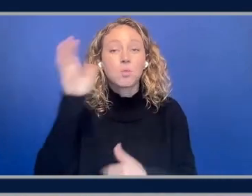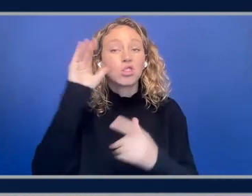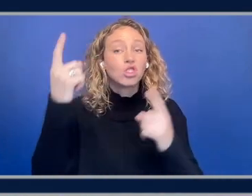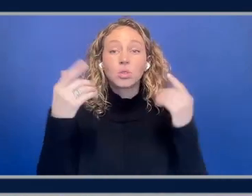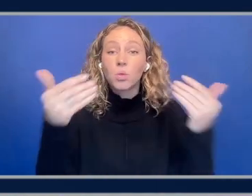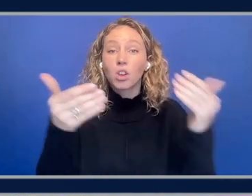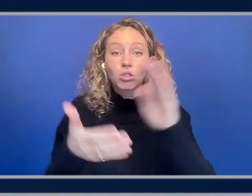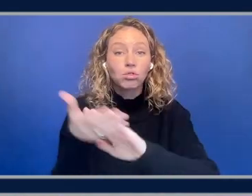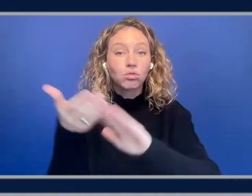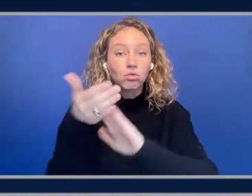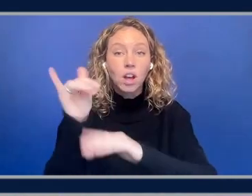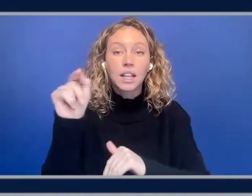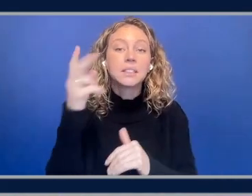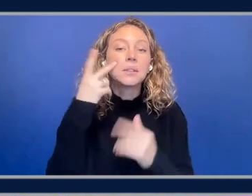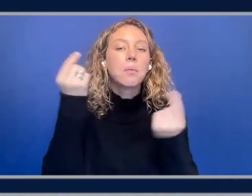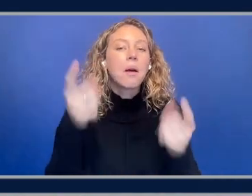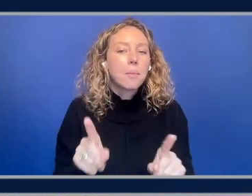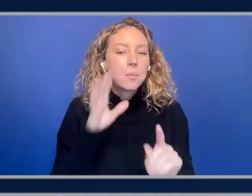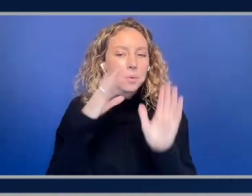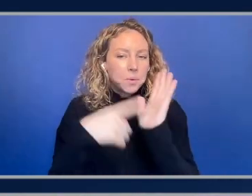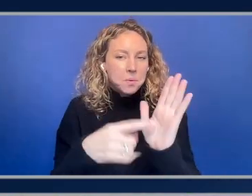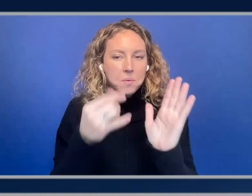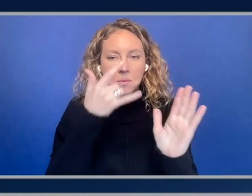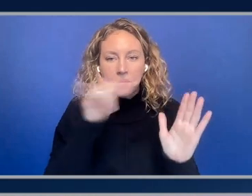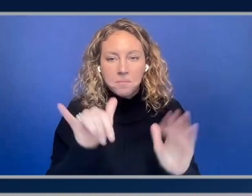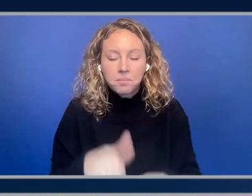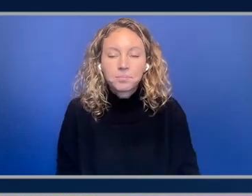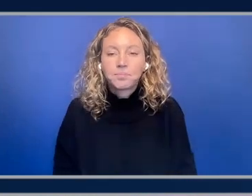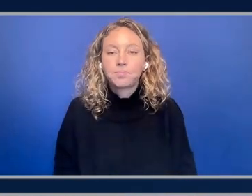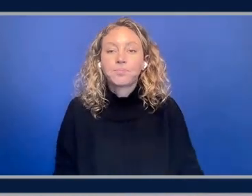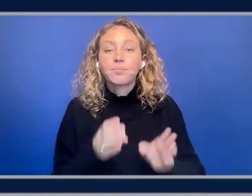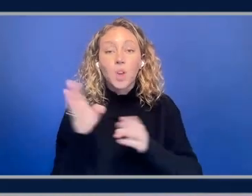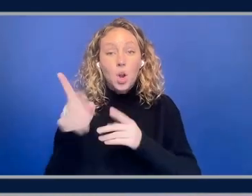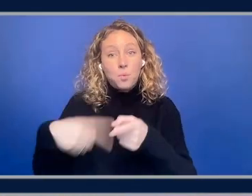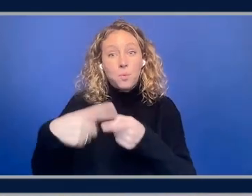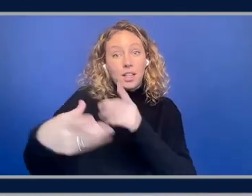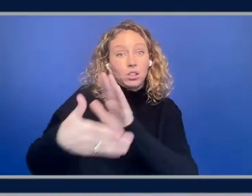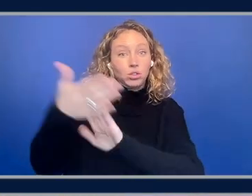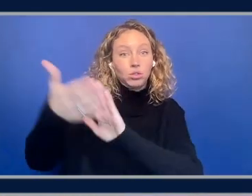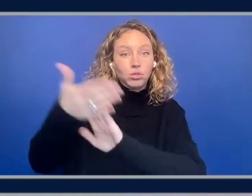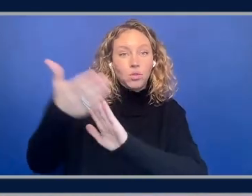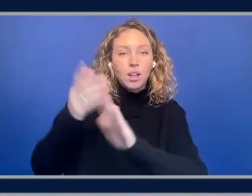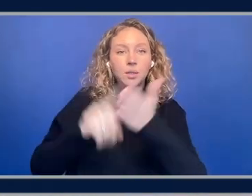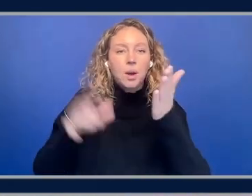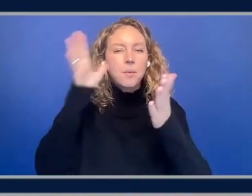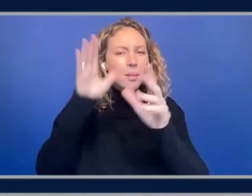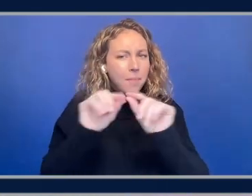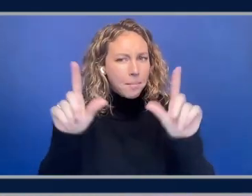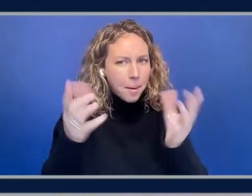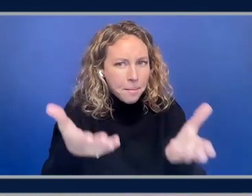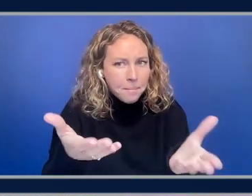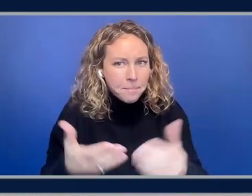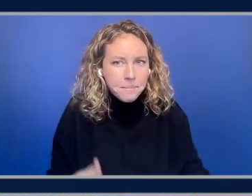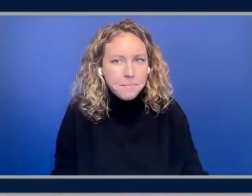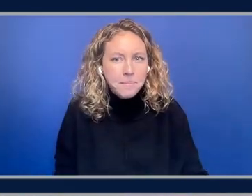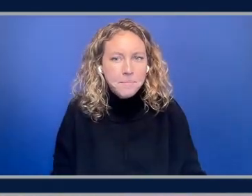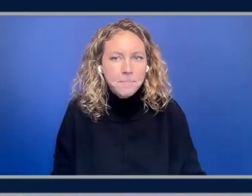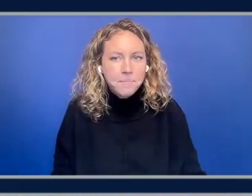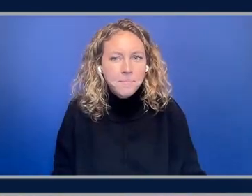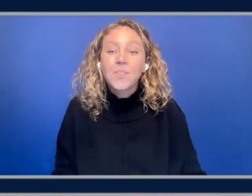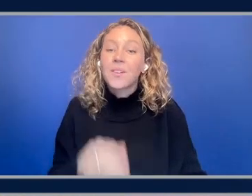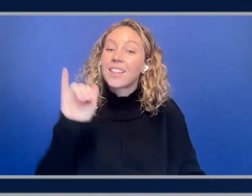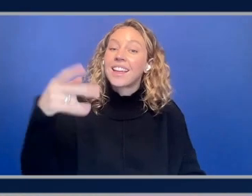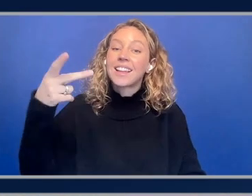see Yeah. what we get. So when this runs, what's going to pop up? Oops. There's Pecky.